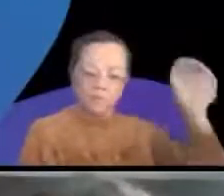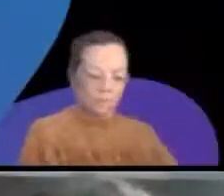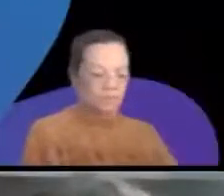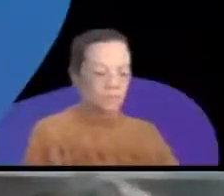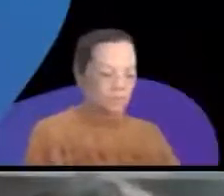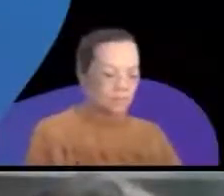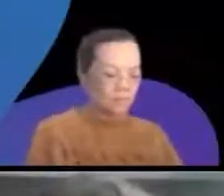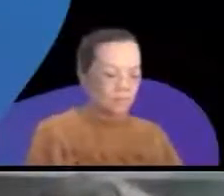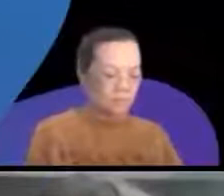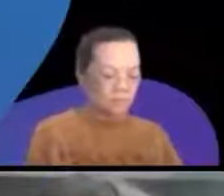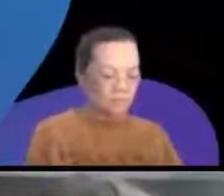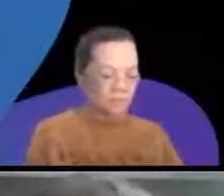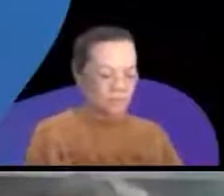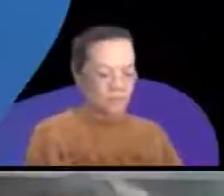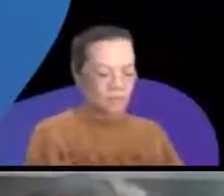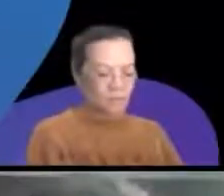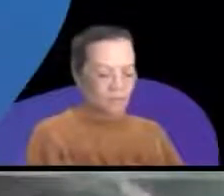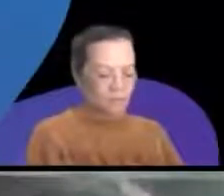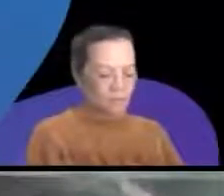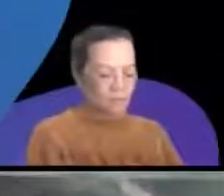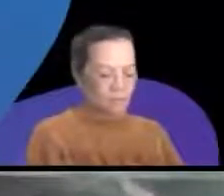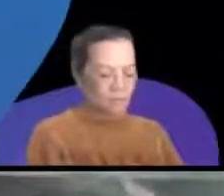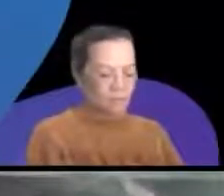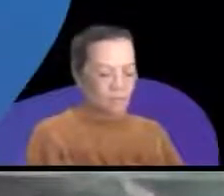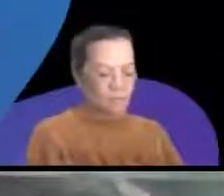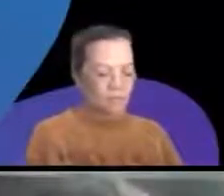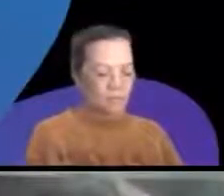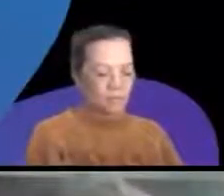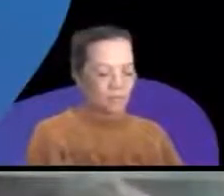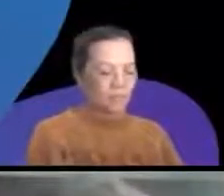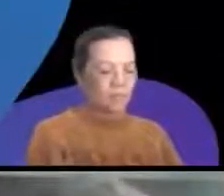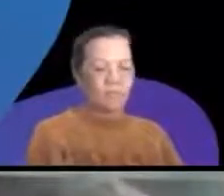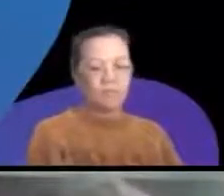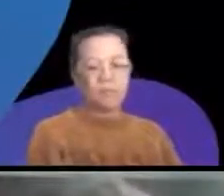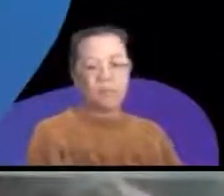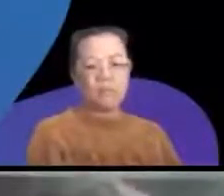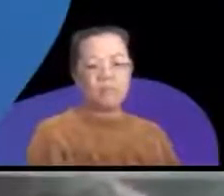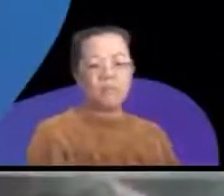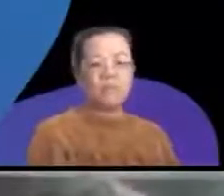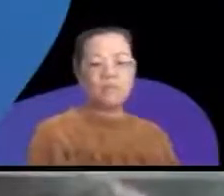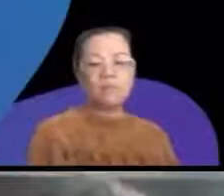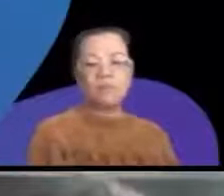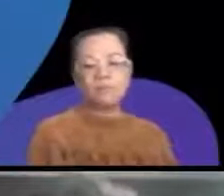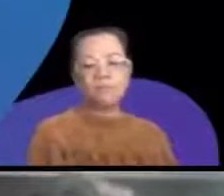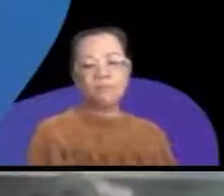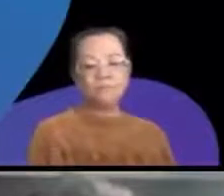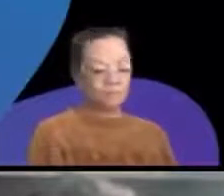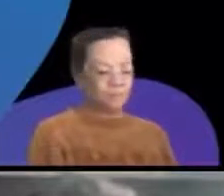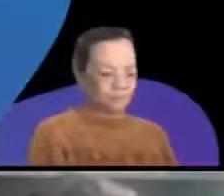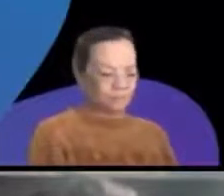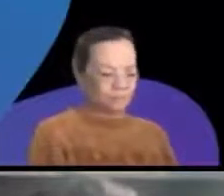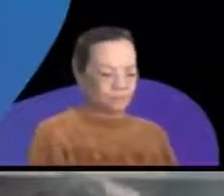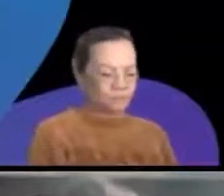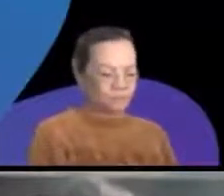follow-up calls with you all about whether or not SIRs were put in for a emergency room visit. And it's just